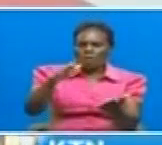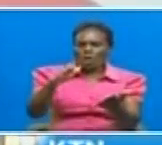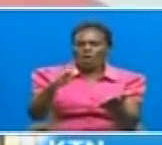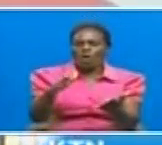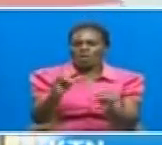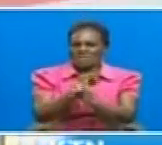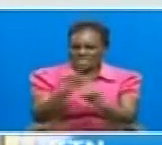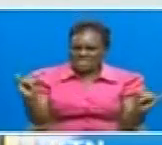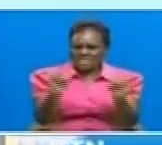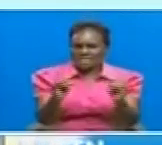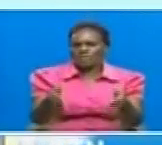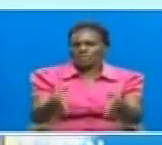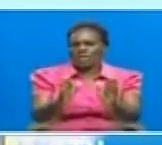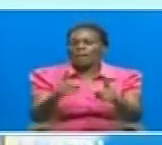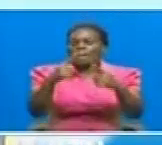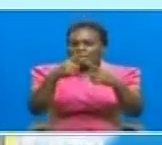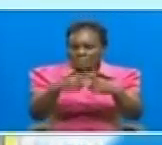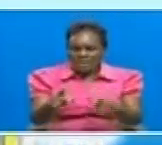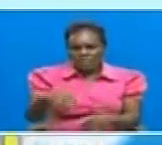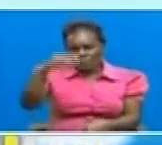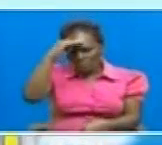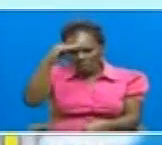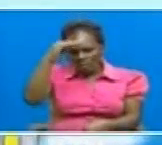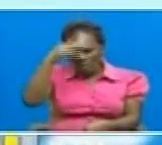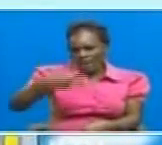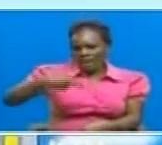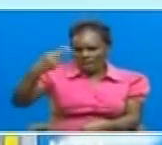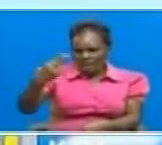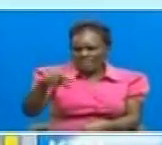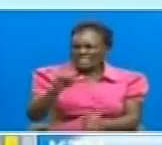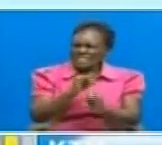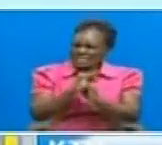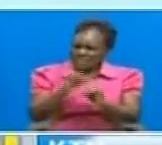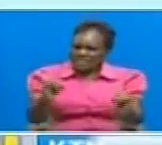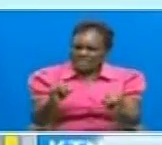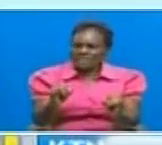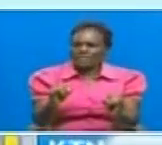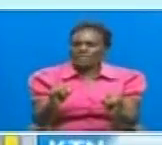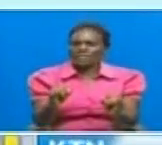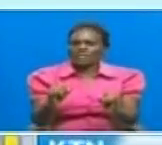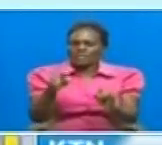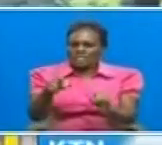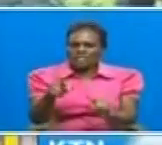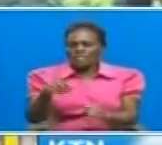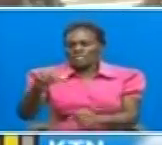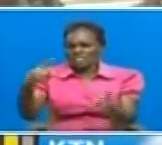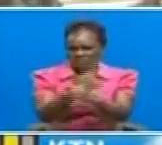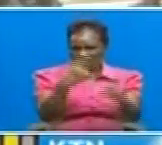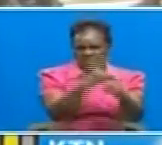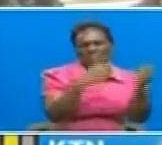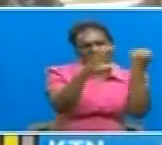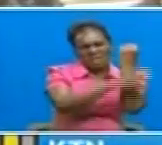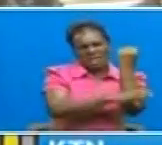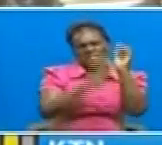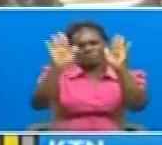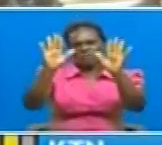concentrated ethanol forms. The higher the alcohol, the more it has to be diluted. So whether it's Scottish Scotch, French Champagne,